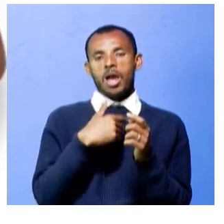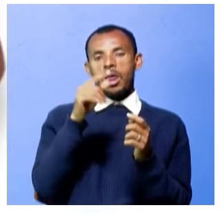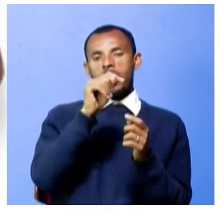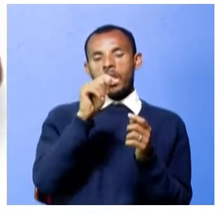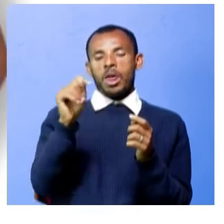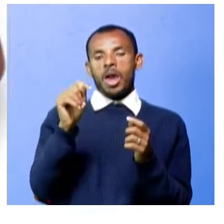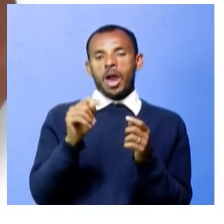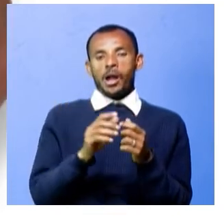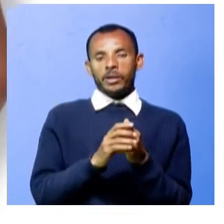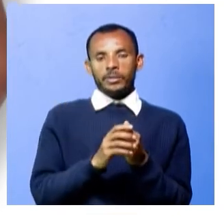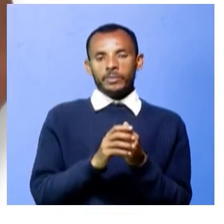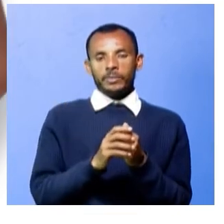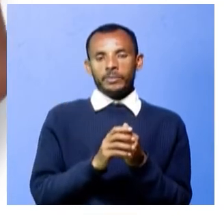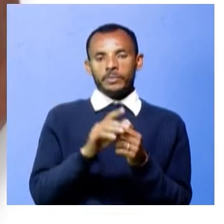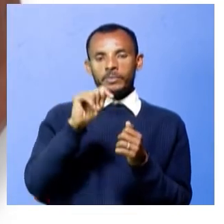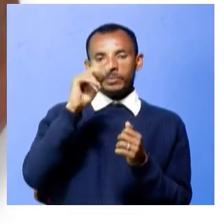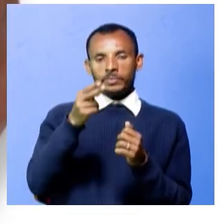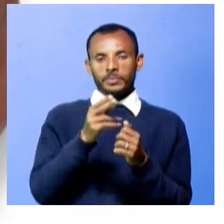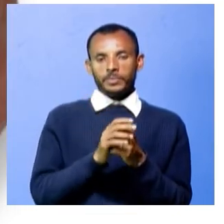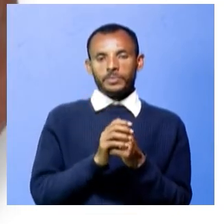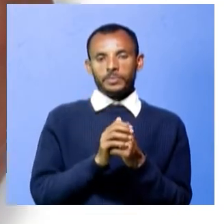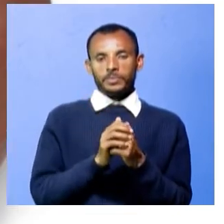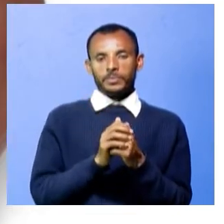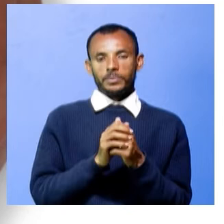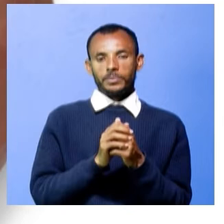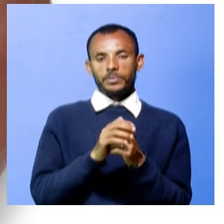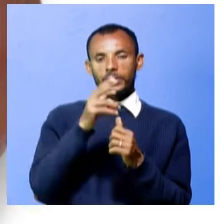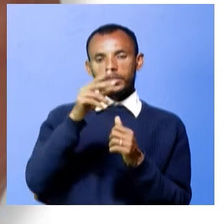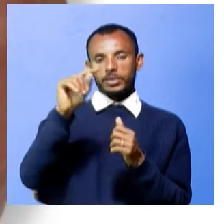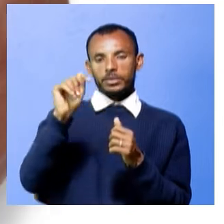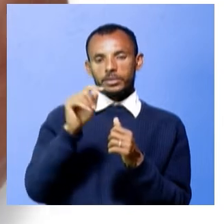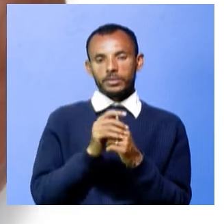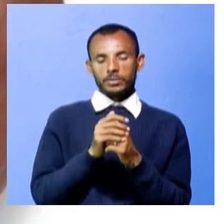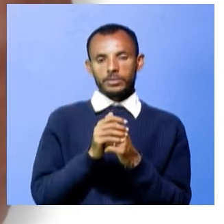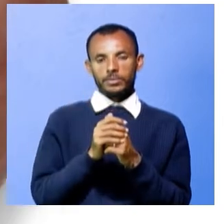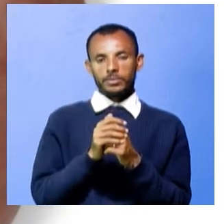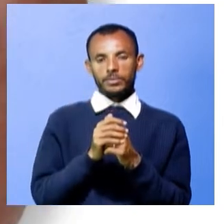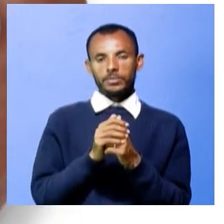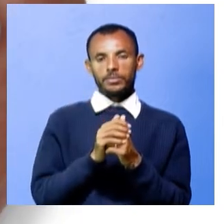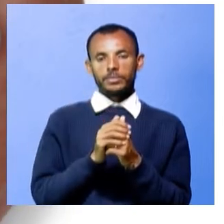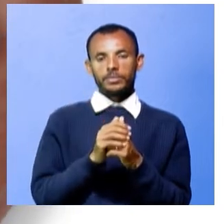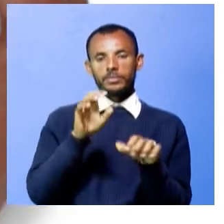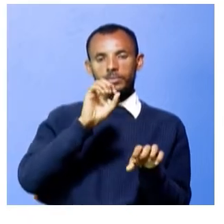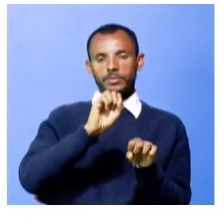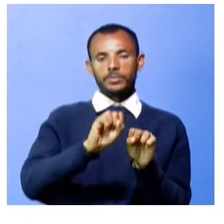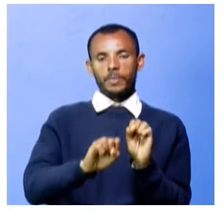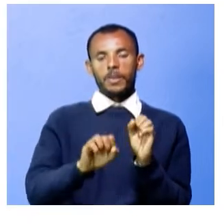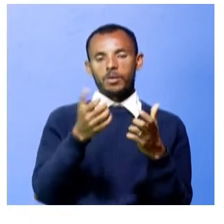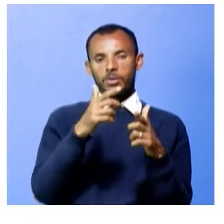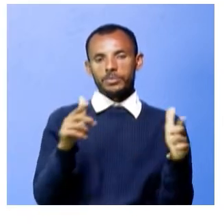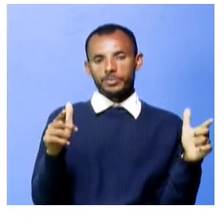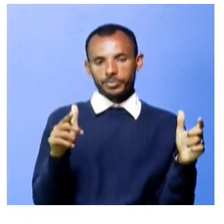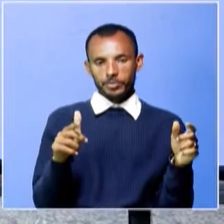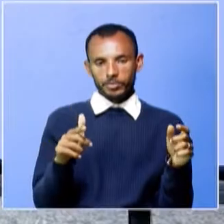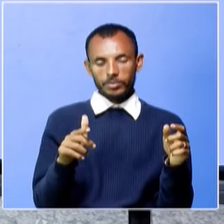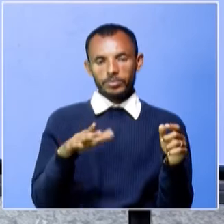TT, TH, HT. Okay, so the probability